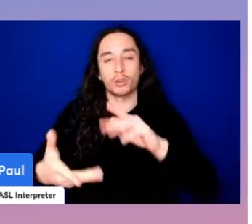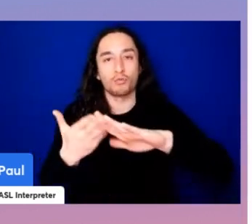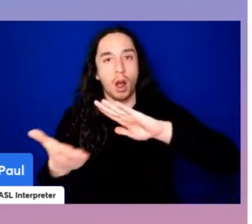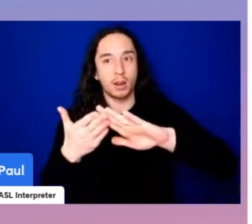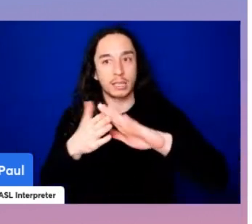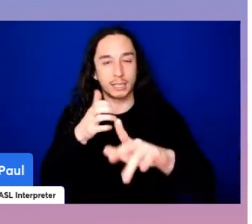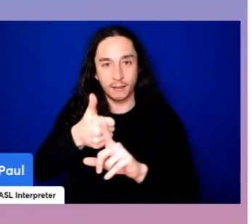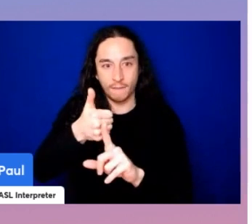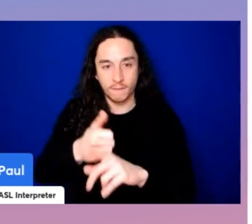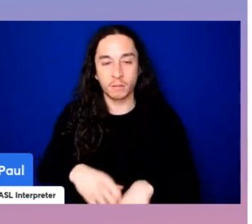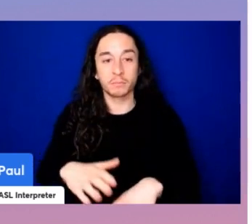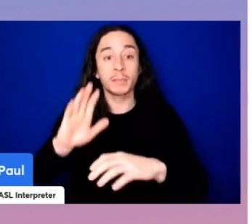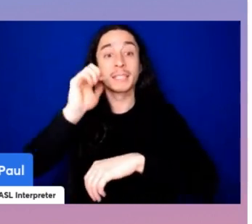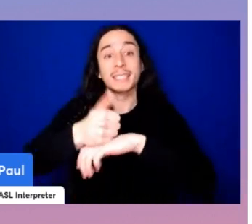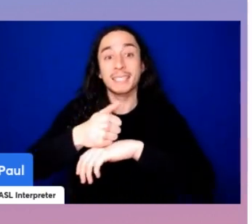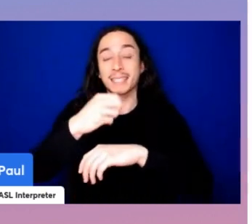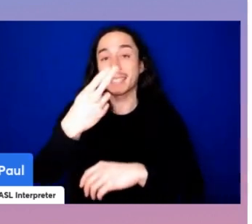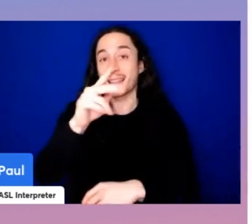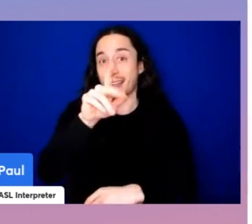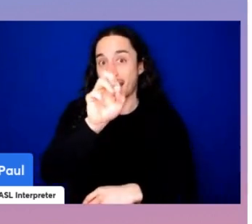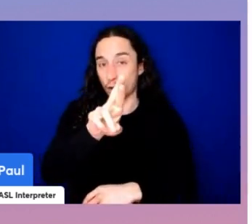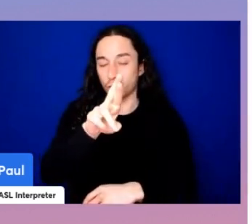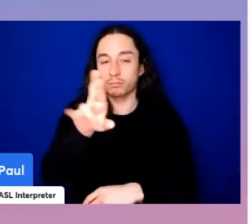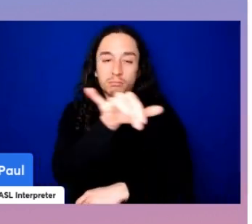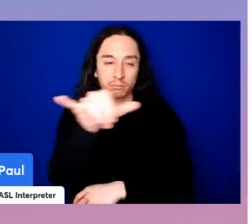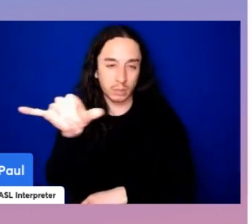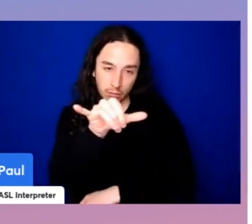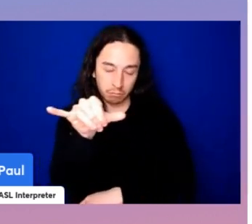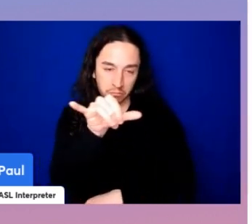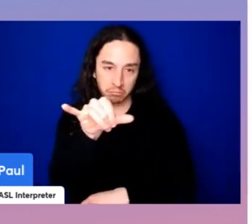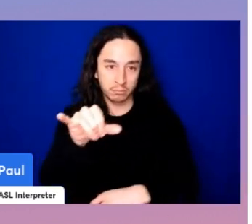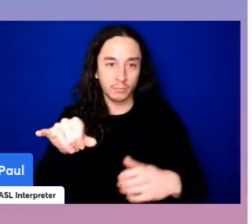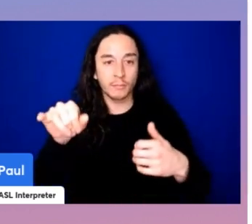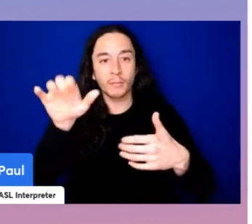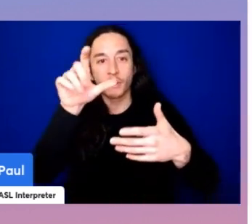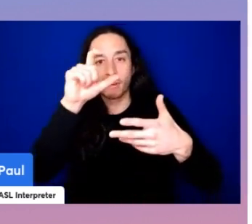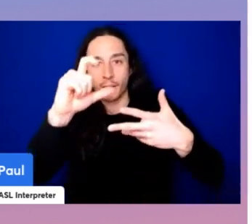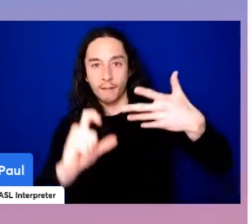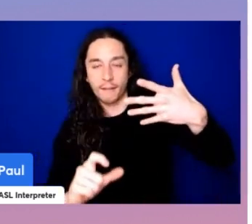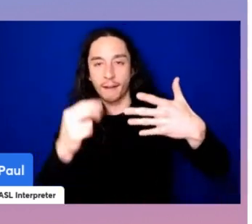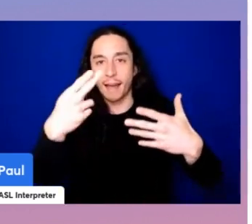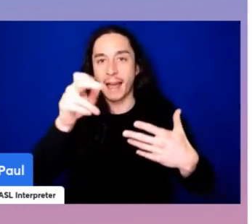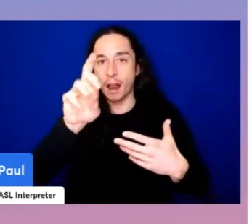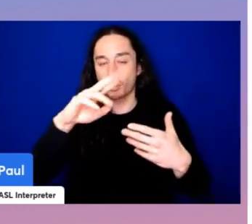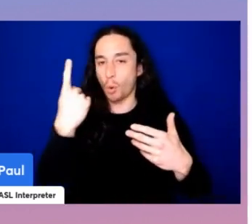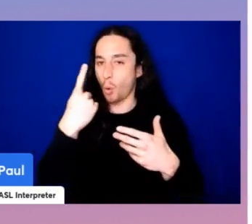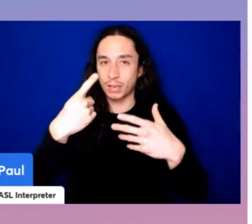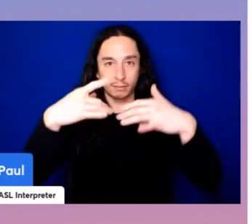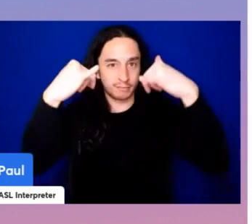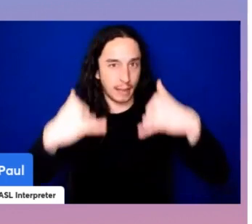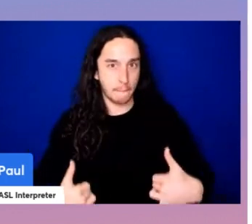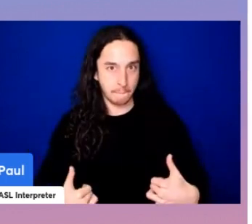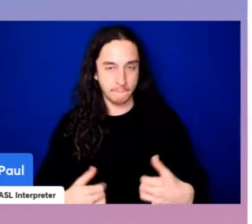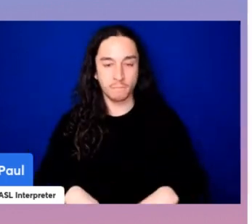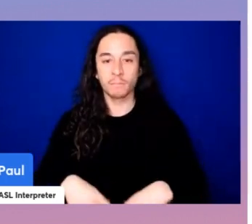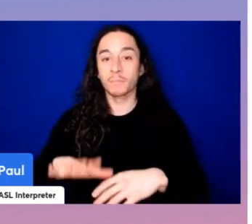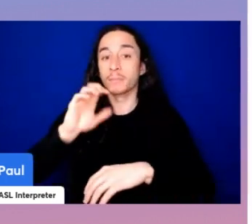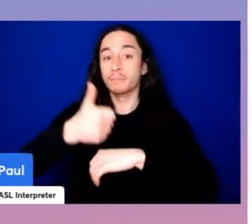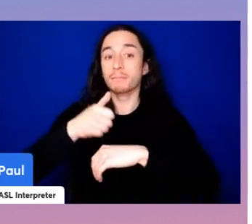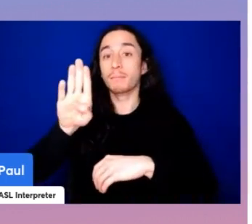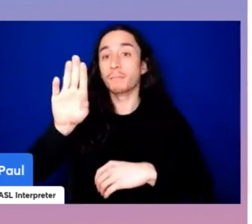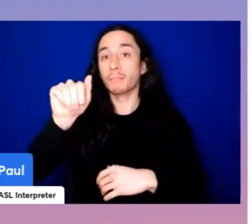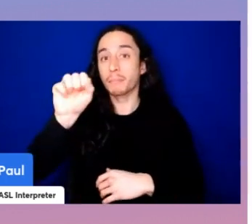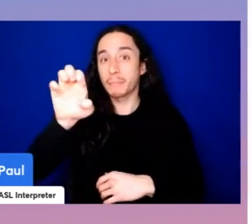set our headers, which is the same as we did before. These headers are going to be the same for all of the examples. We set our base URL, which